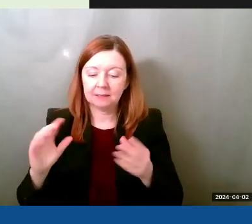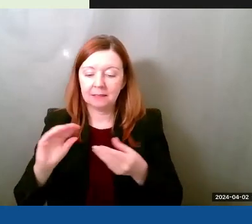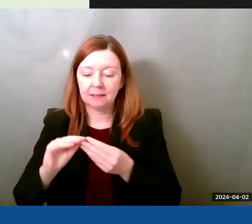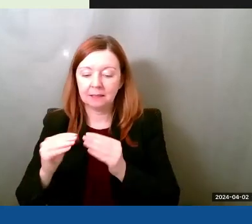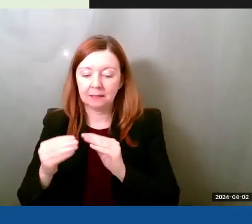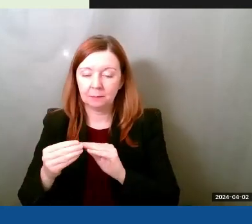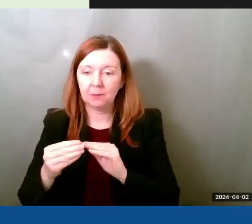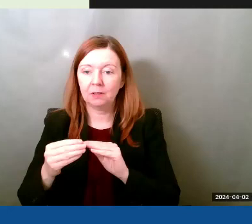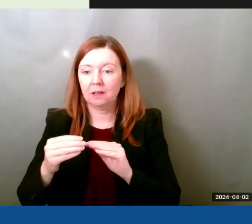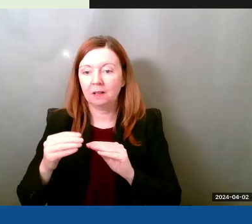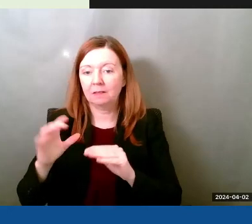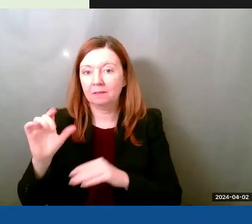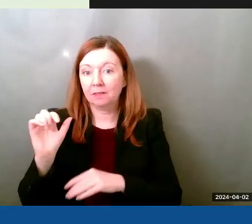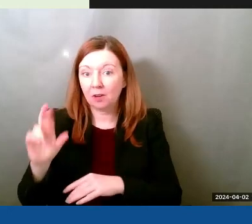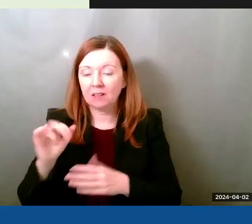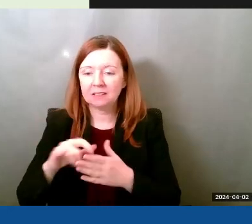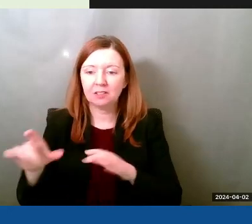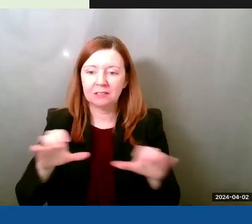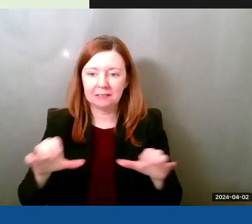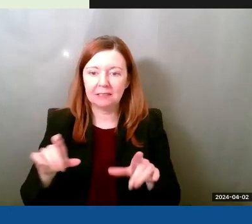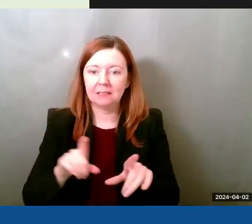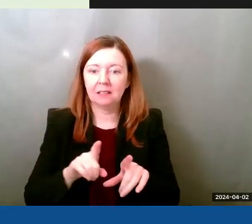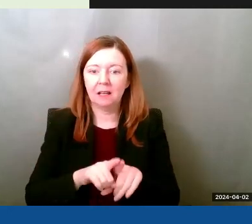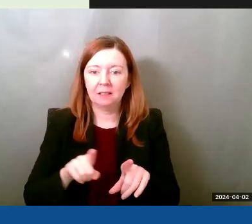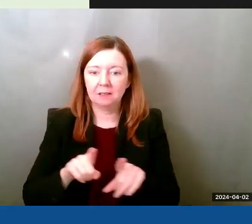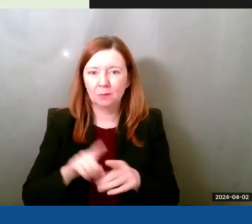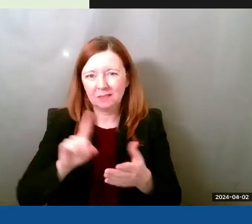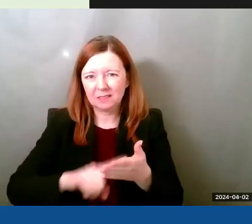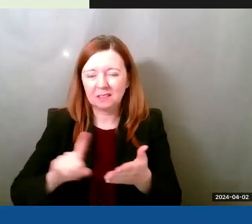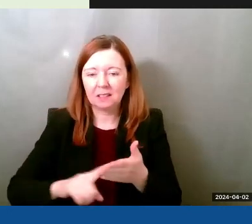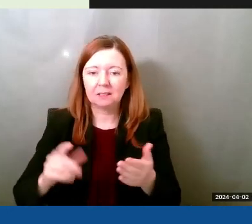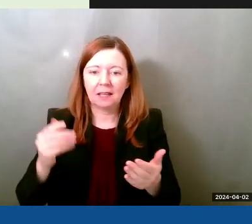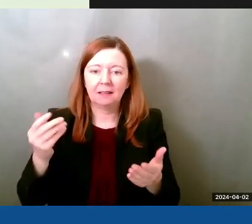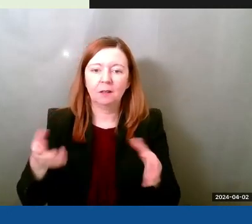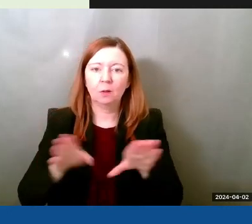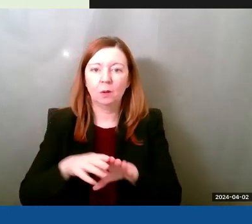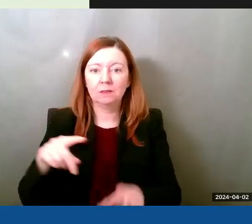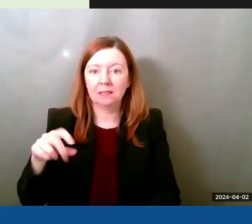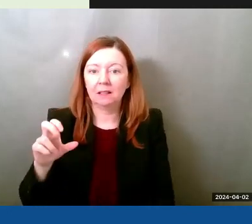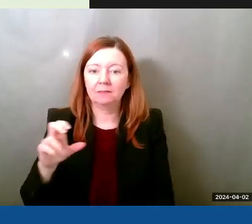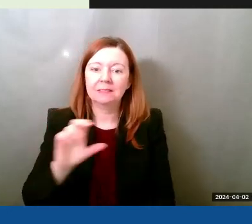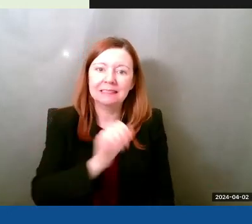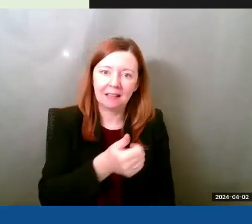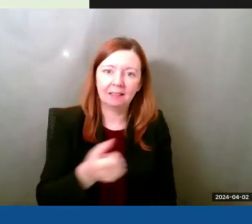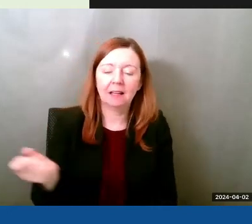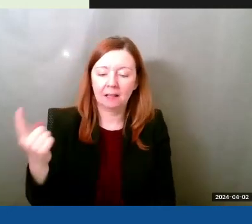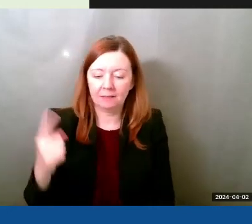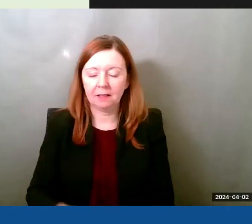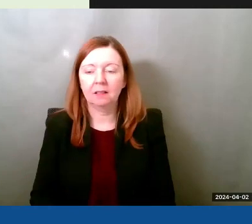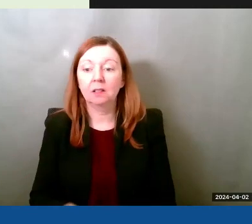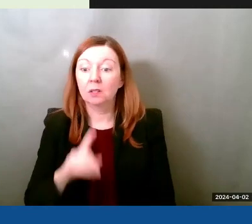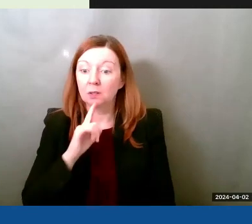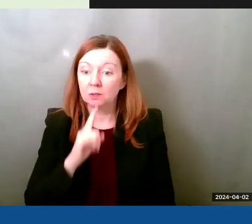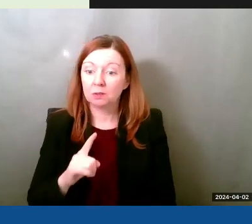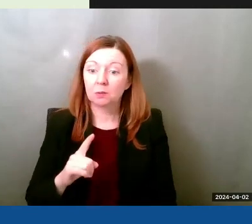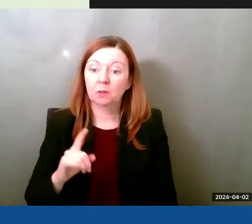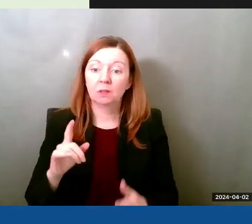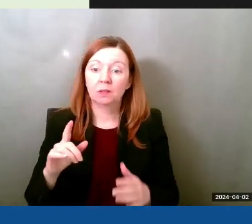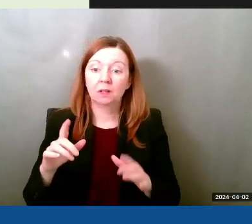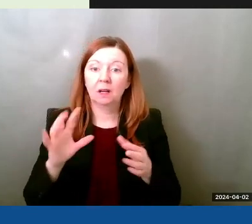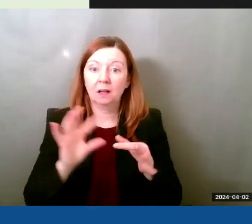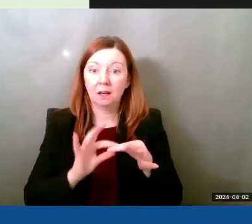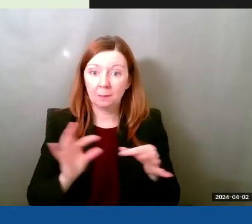in terms of the studies that she did, as well as the closing of 10th Street and 11th Street. Sure. Thanks, Alex. So yeah, there's a comment